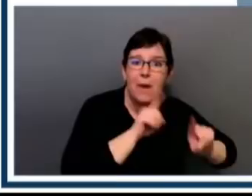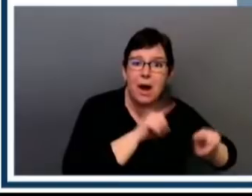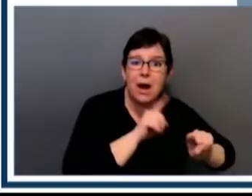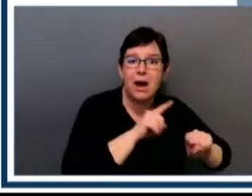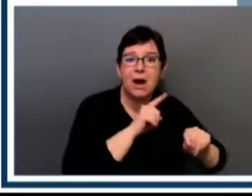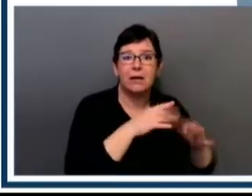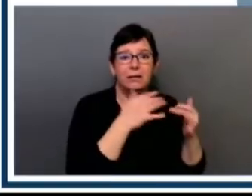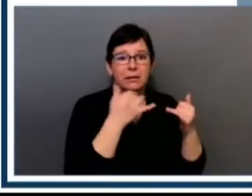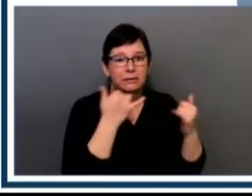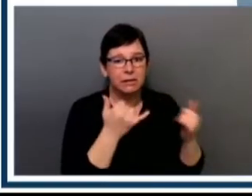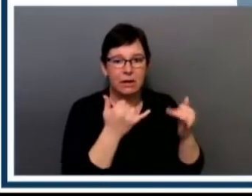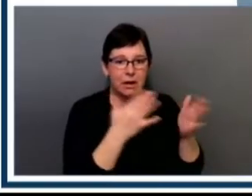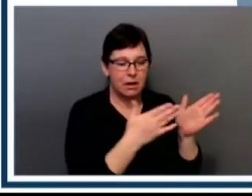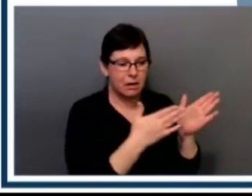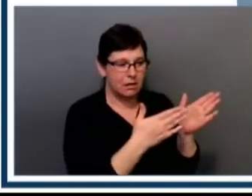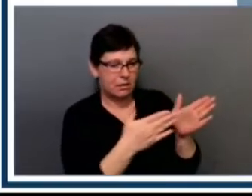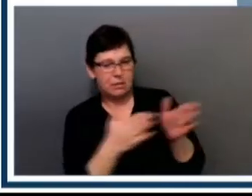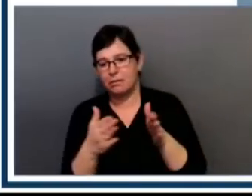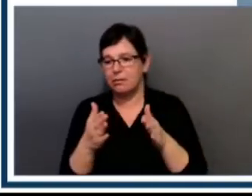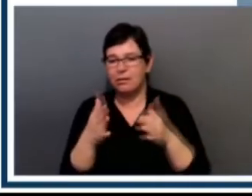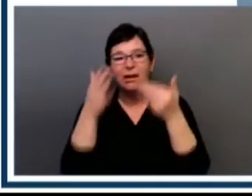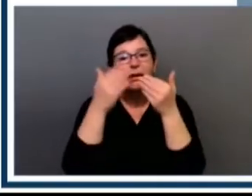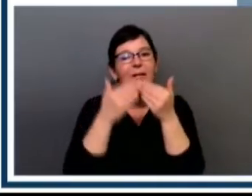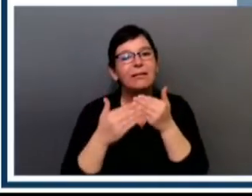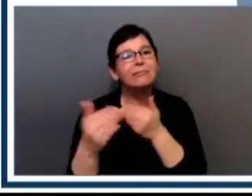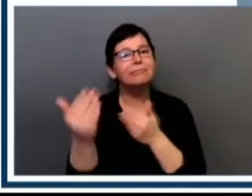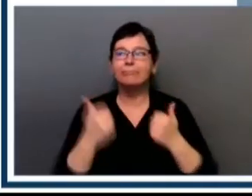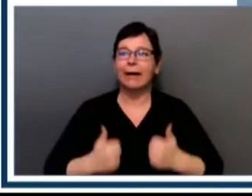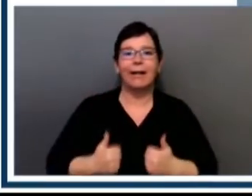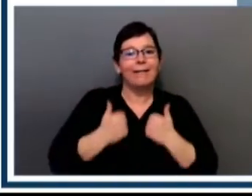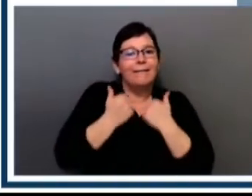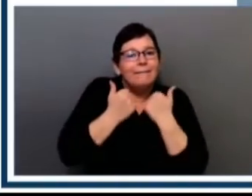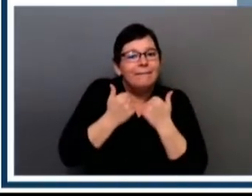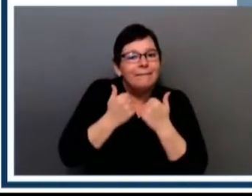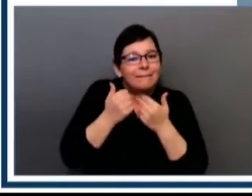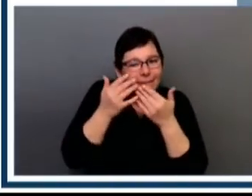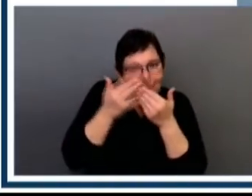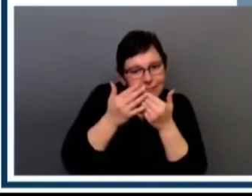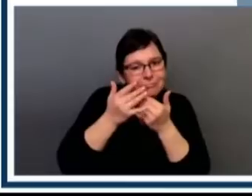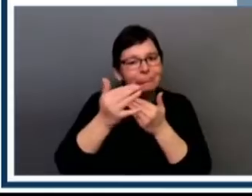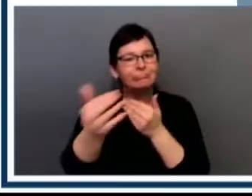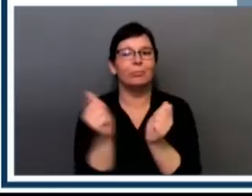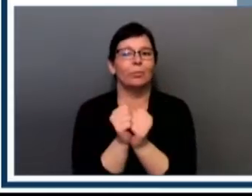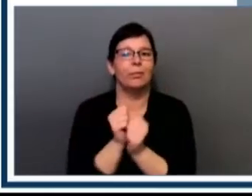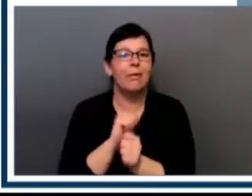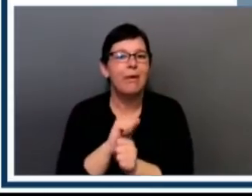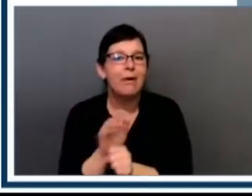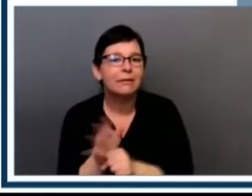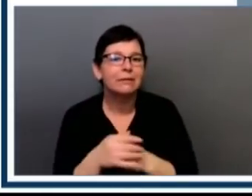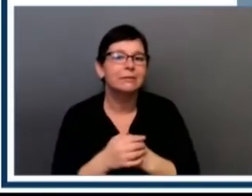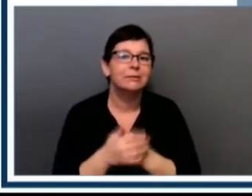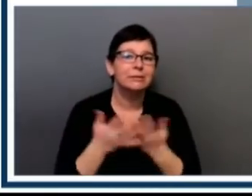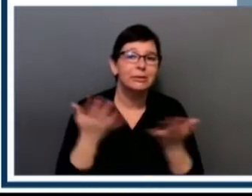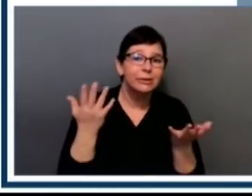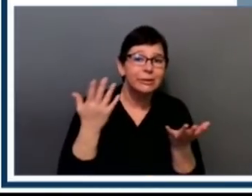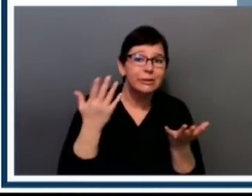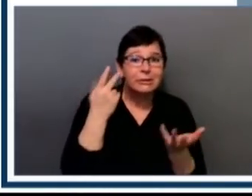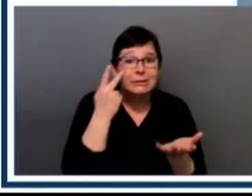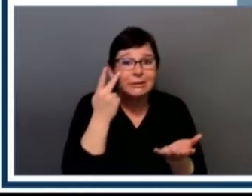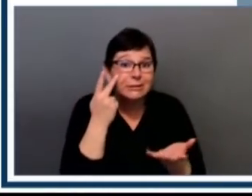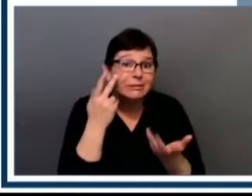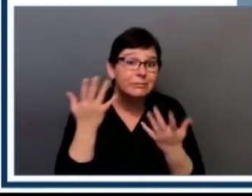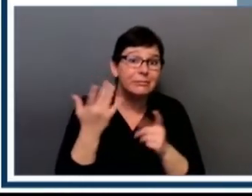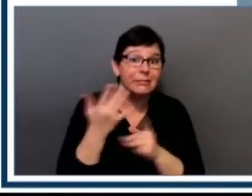from now. There is no textbook that lays out for us exactly when and how to do this. It's a balance, the